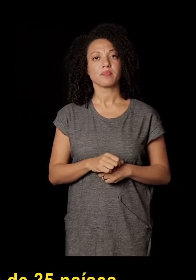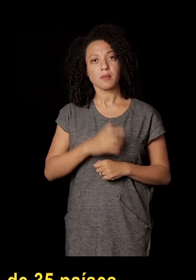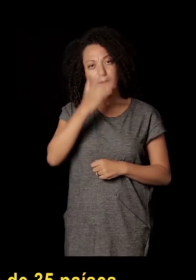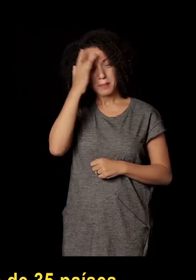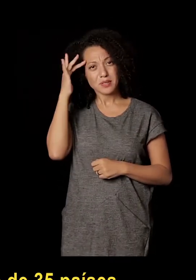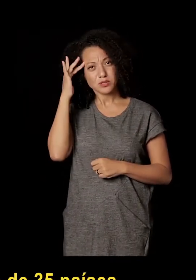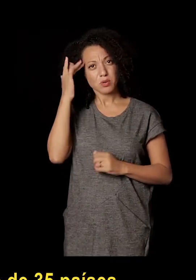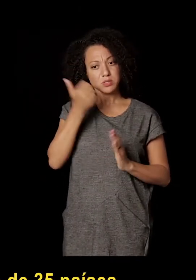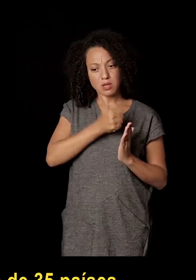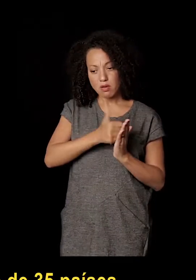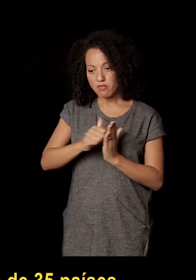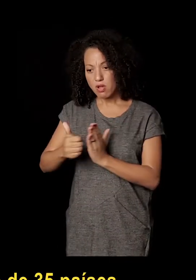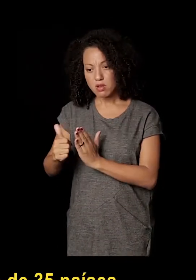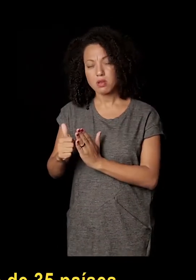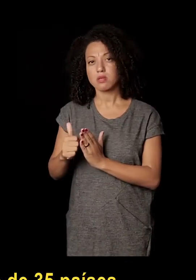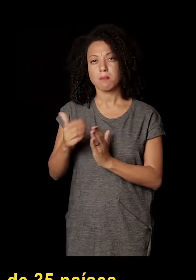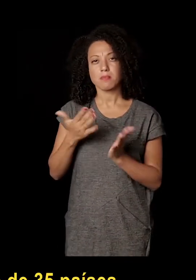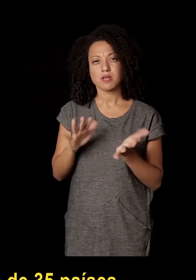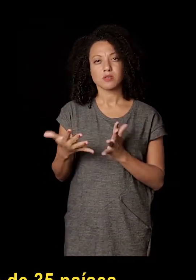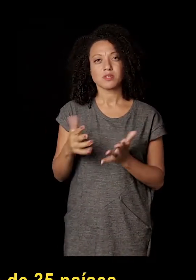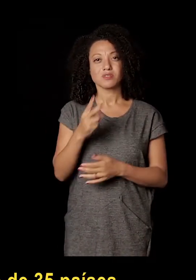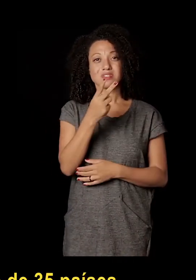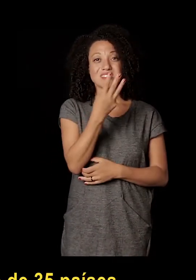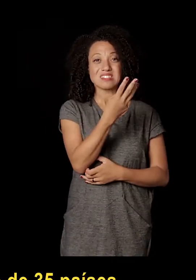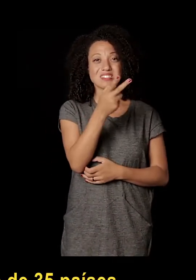have had reviewers come from